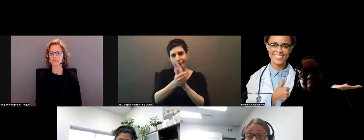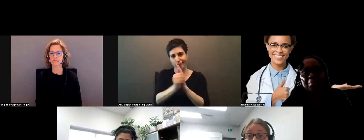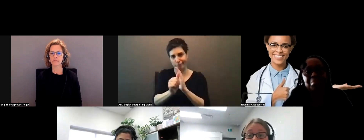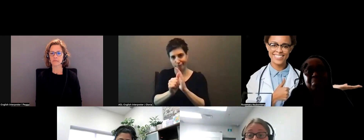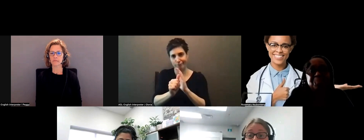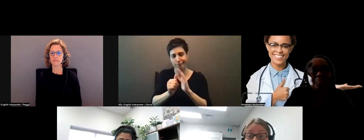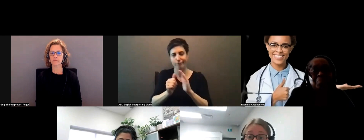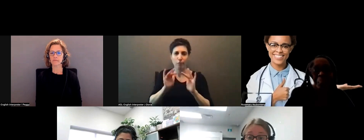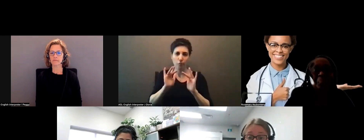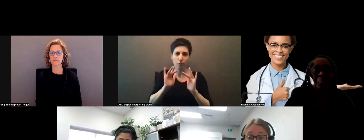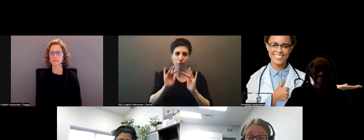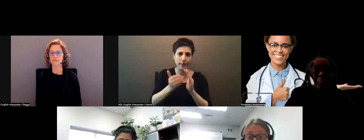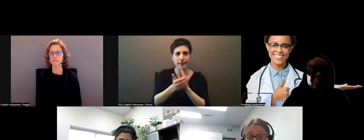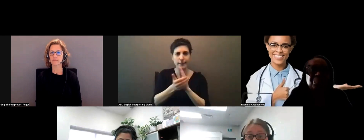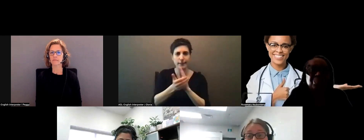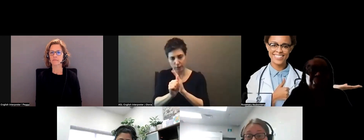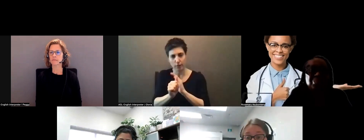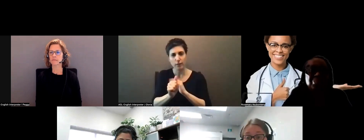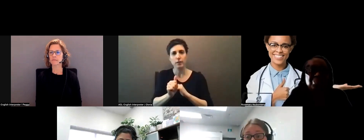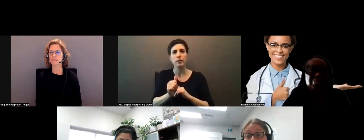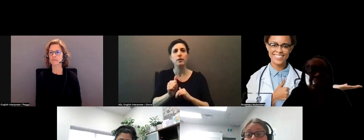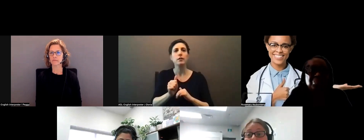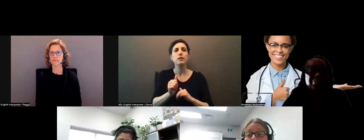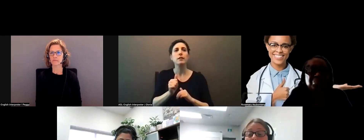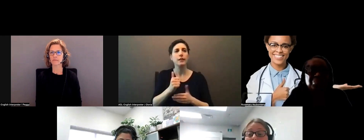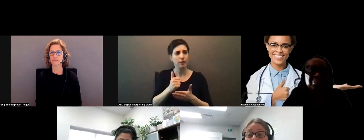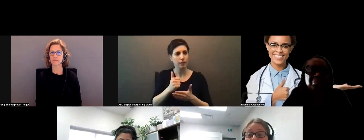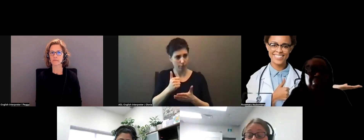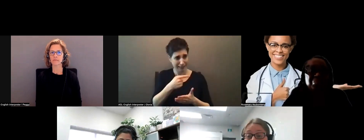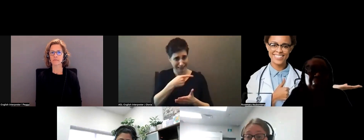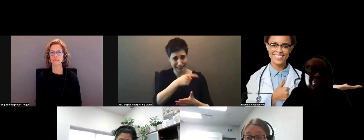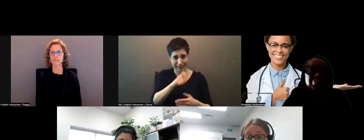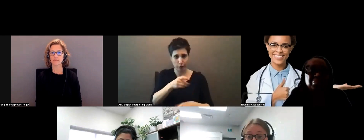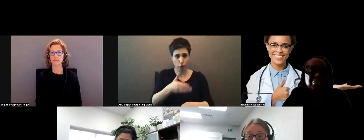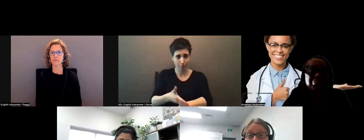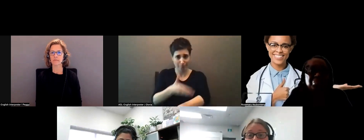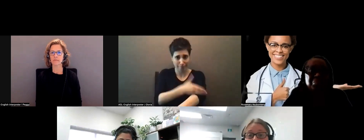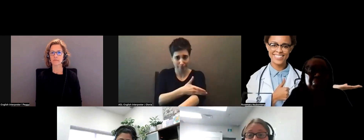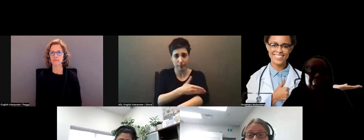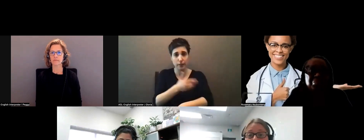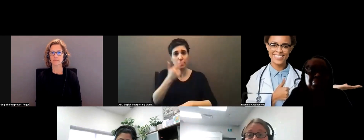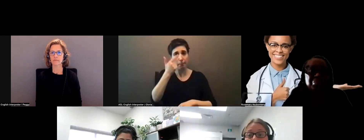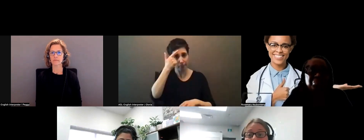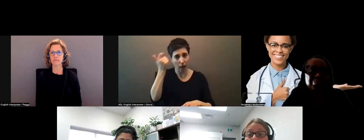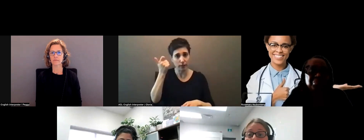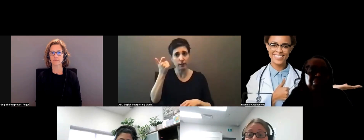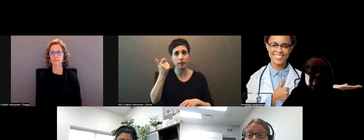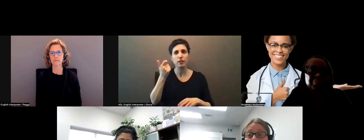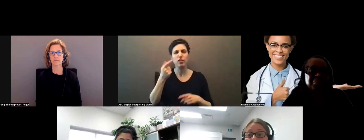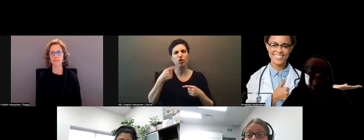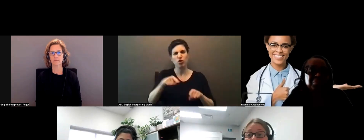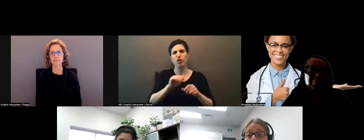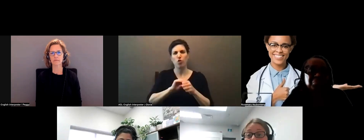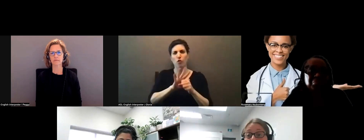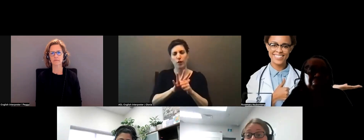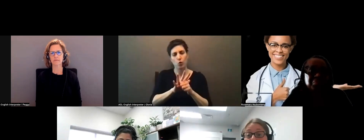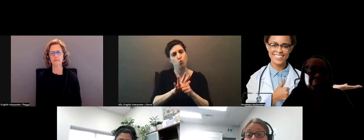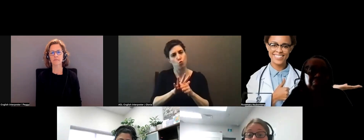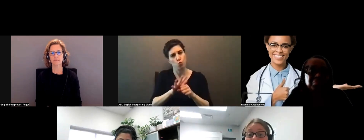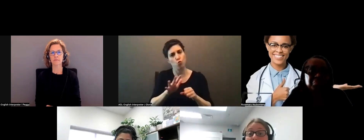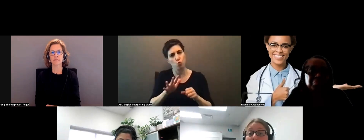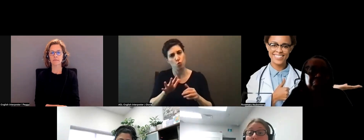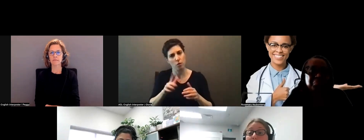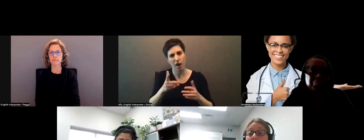be able to manage during COVID, manage her education. And also she was looking